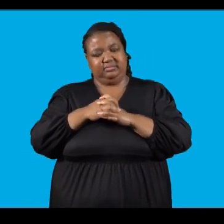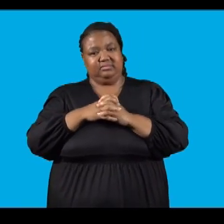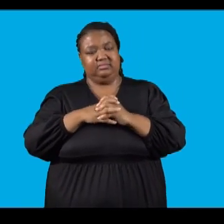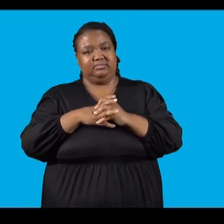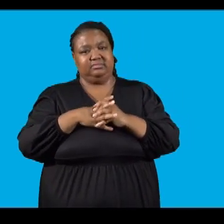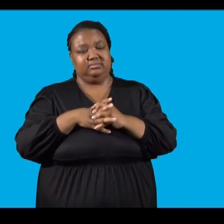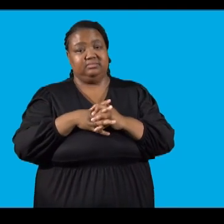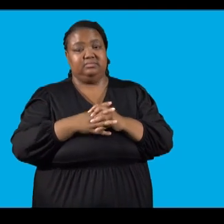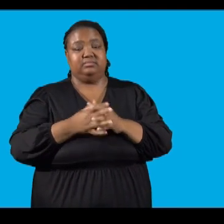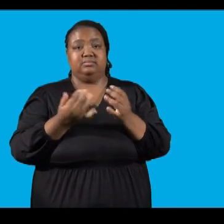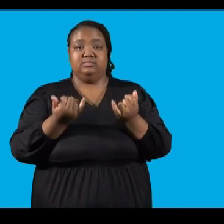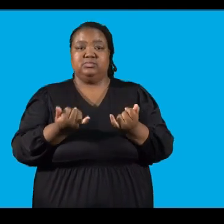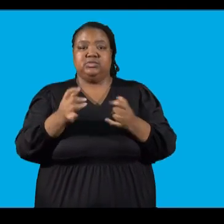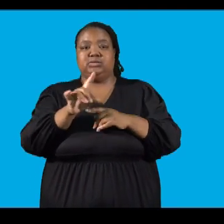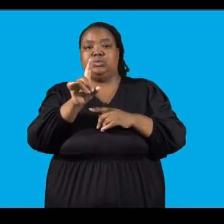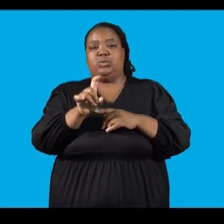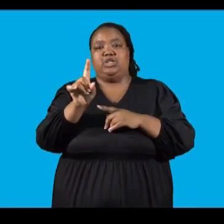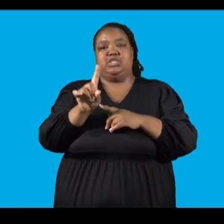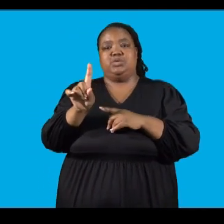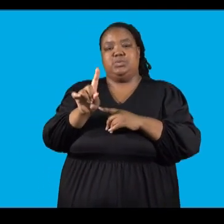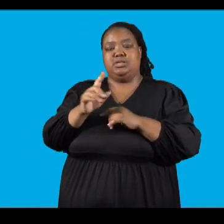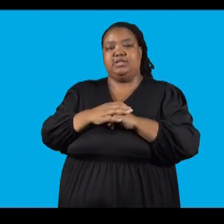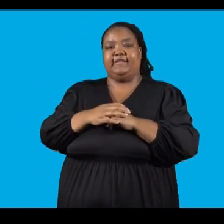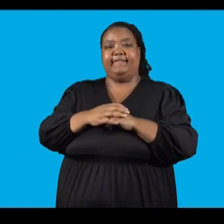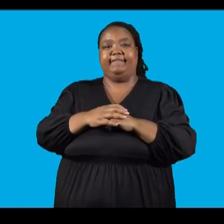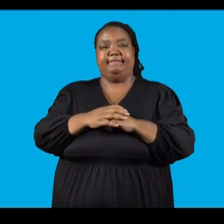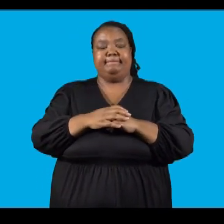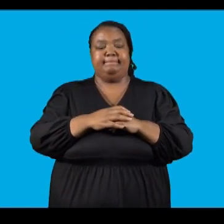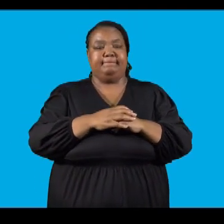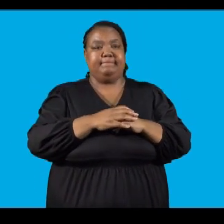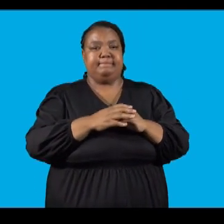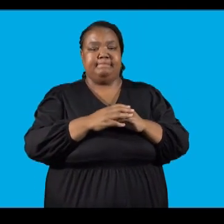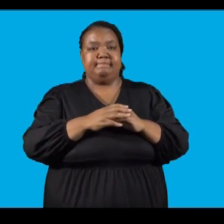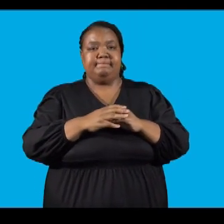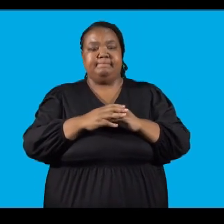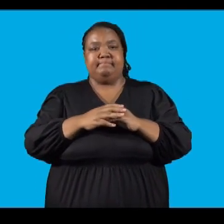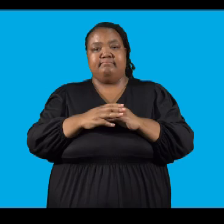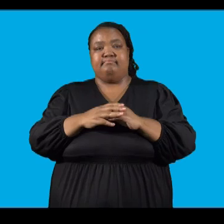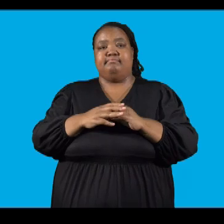So let's see the question that we are asked based on this cartoon.